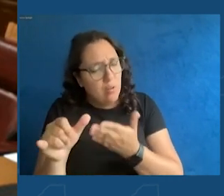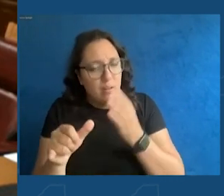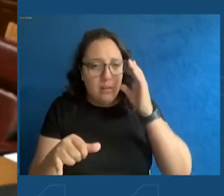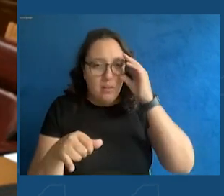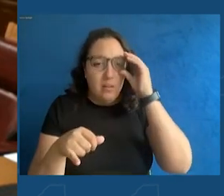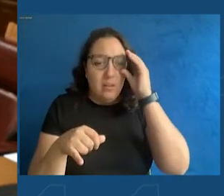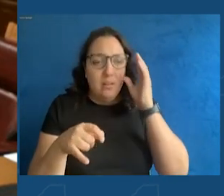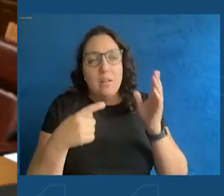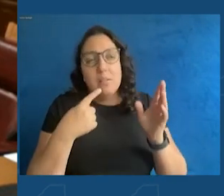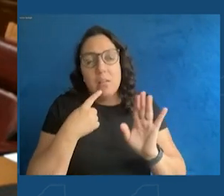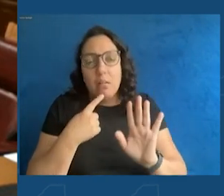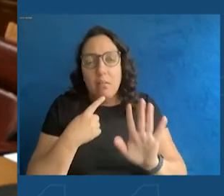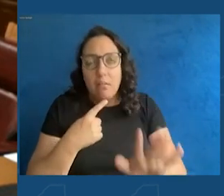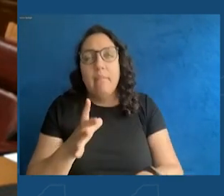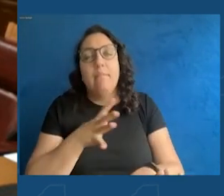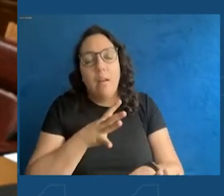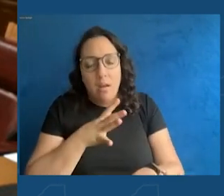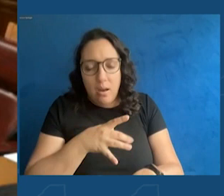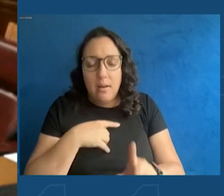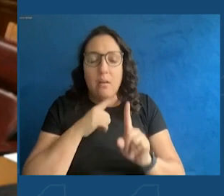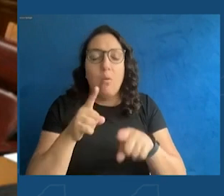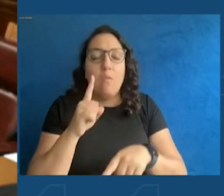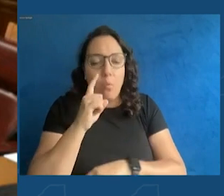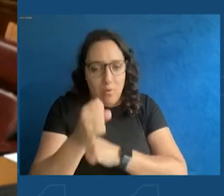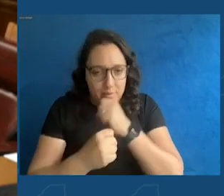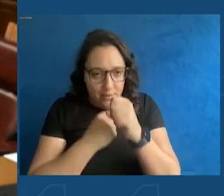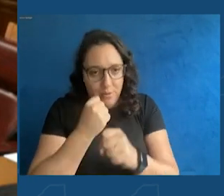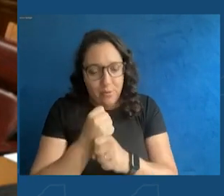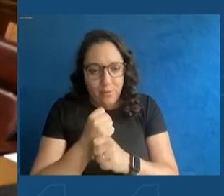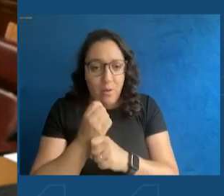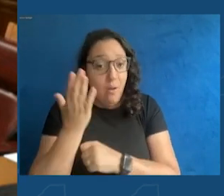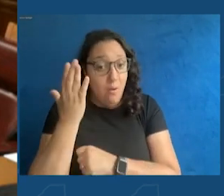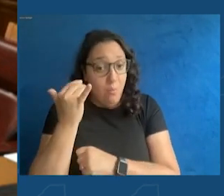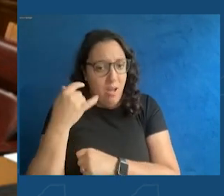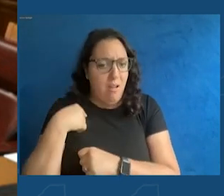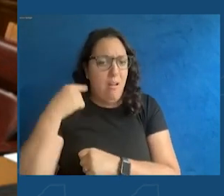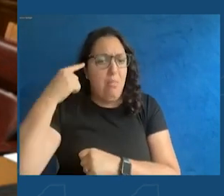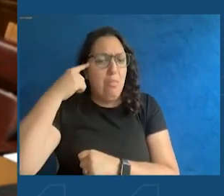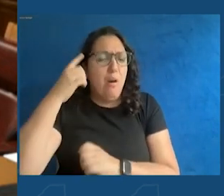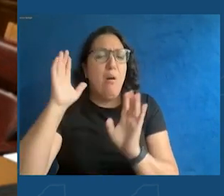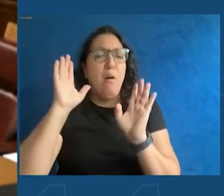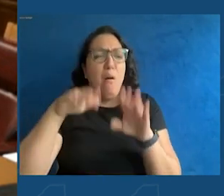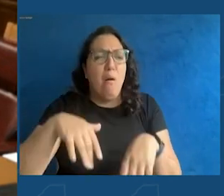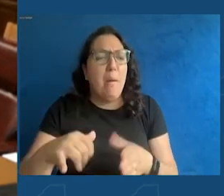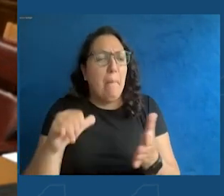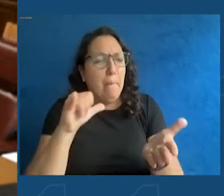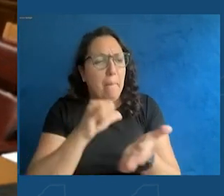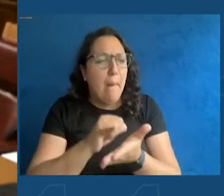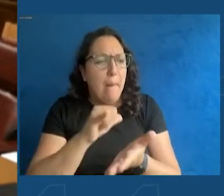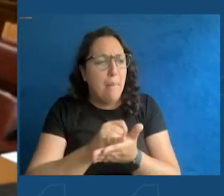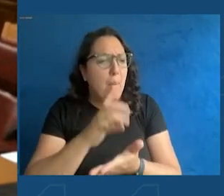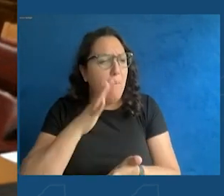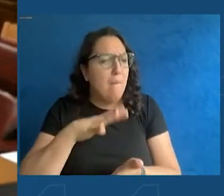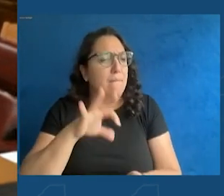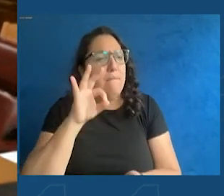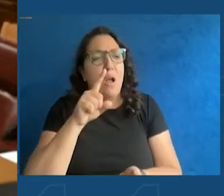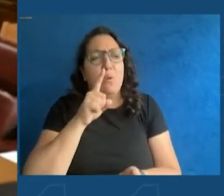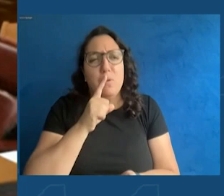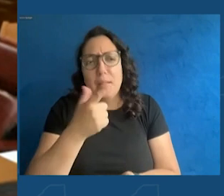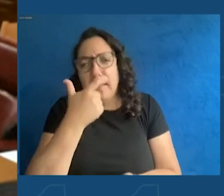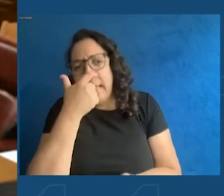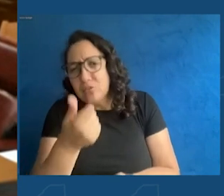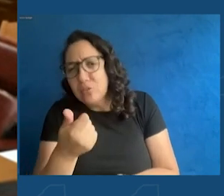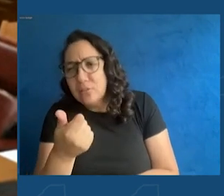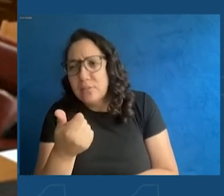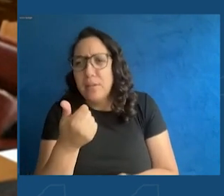1 year, since it would surely be impossible to find interesting and rewarding legal